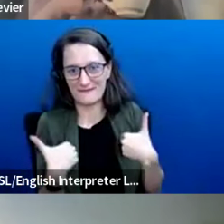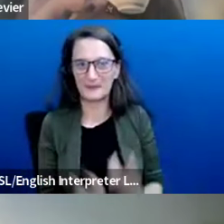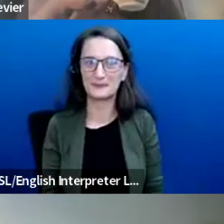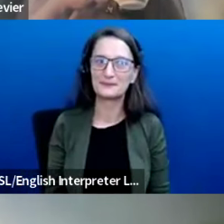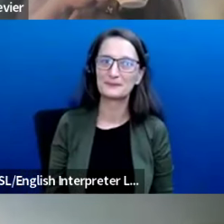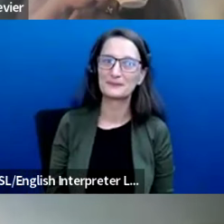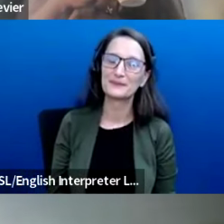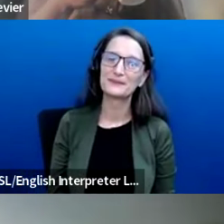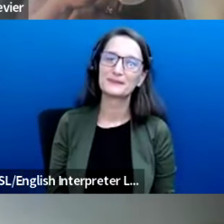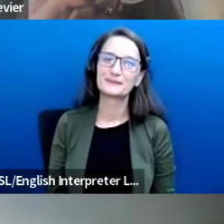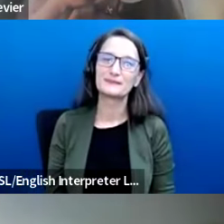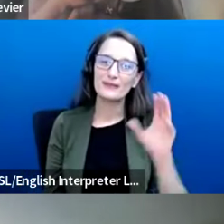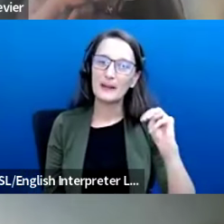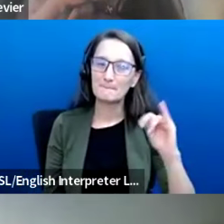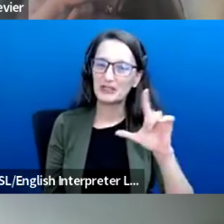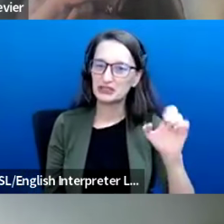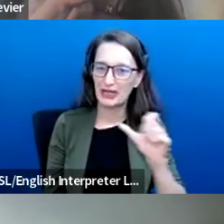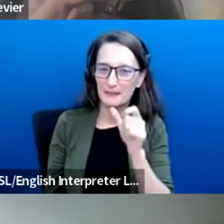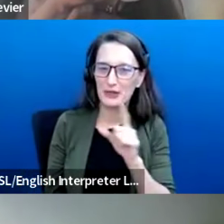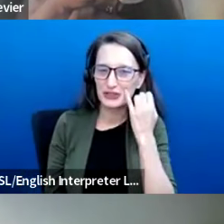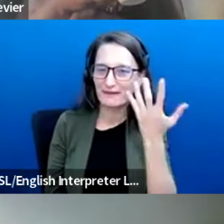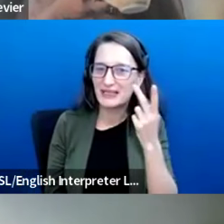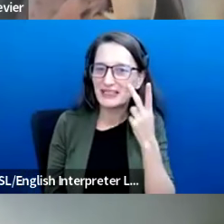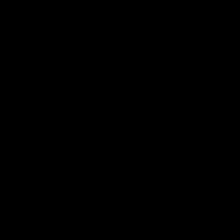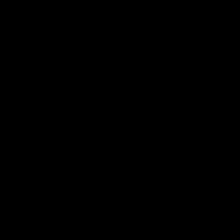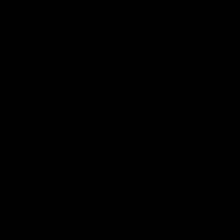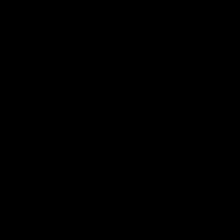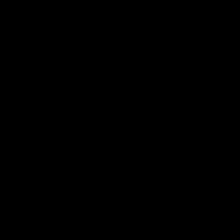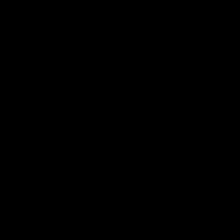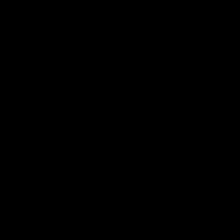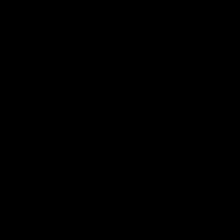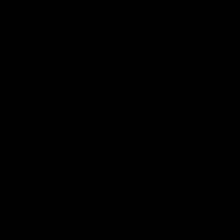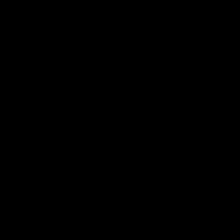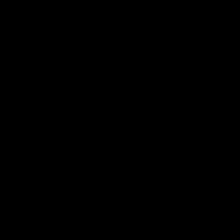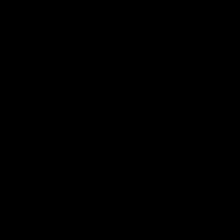yet, Michelle, I don't believe, and it'll hurt a little bit, but that's okay.